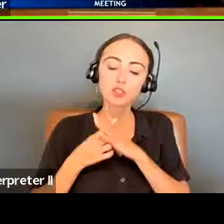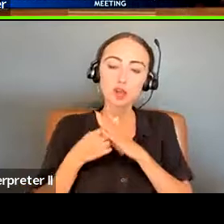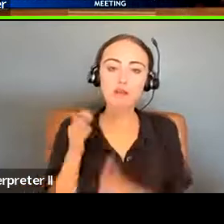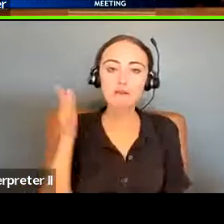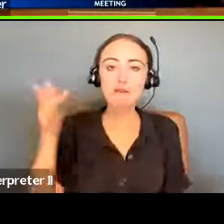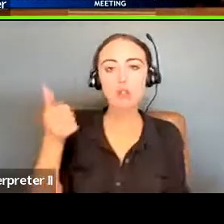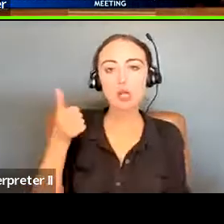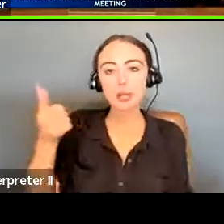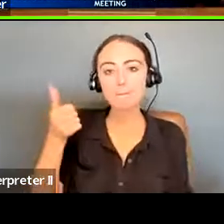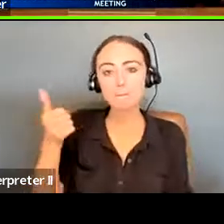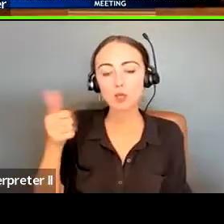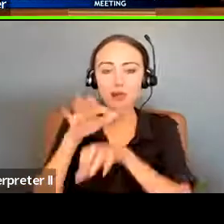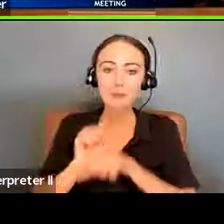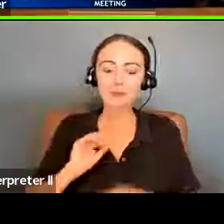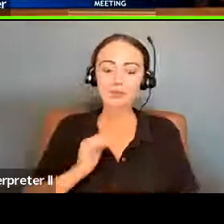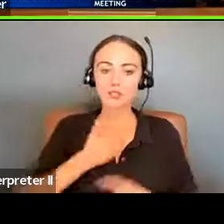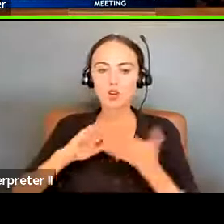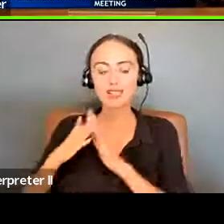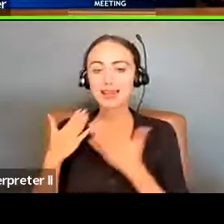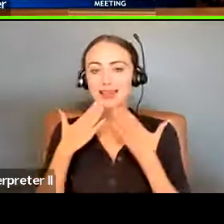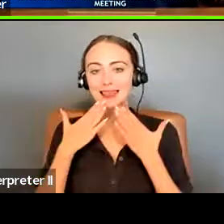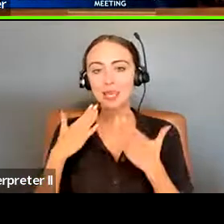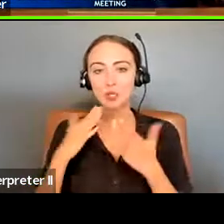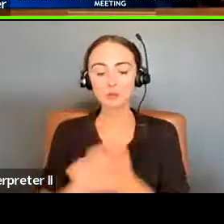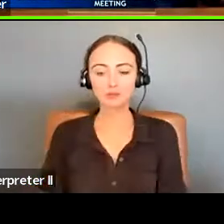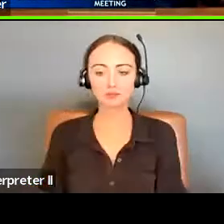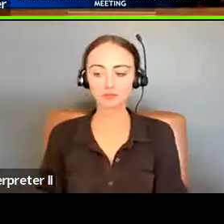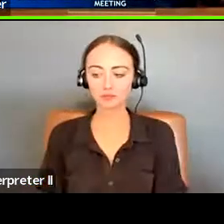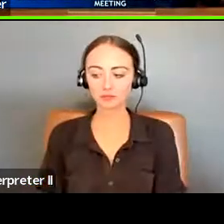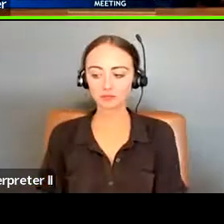commuting habits of our city. Thank you, Mr. Chairman.